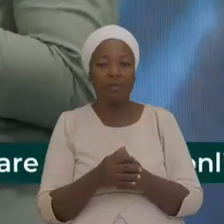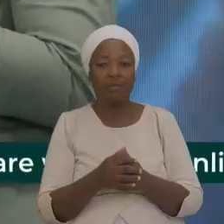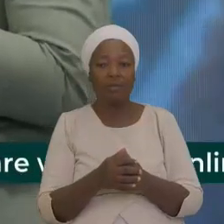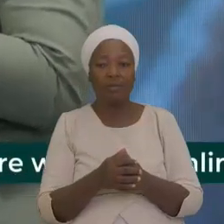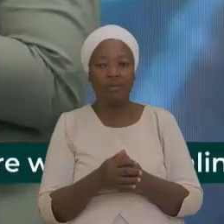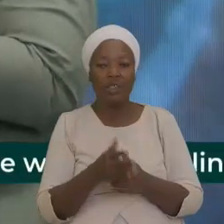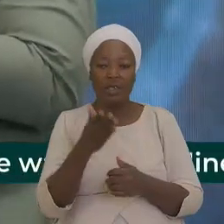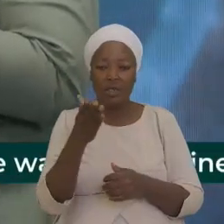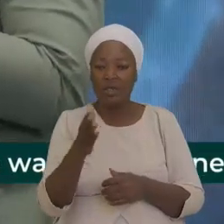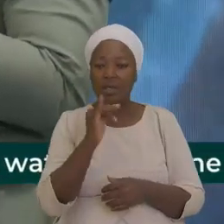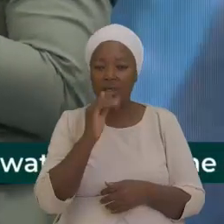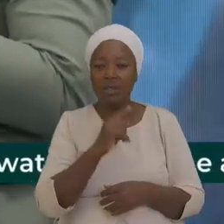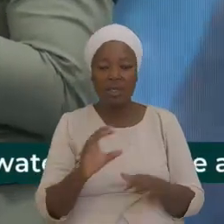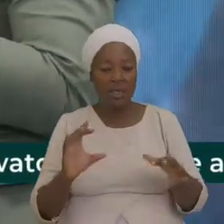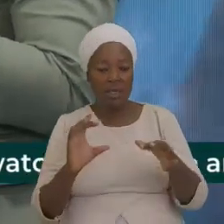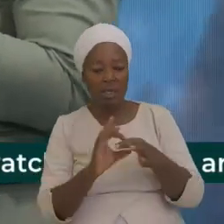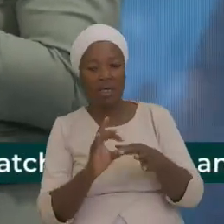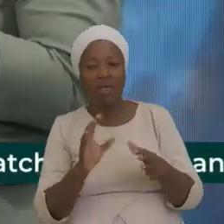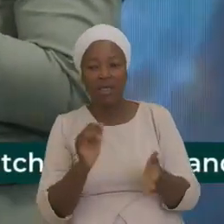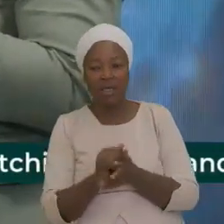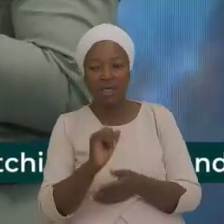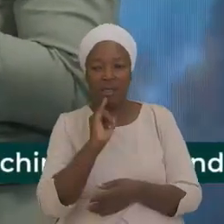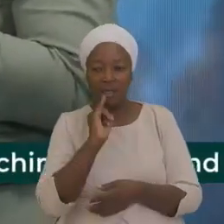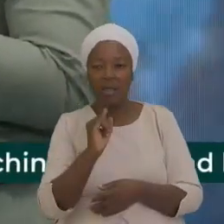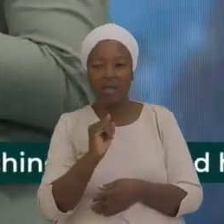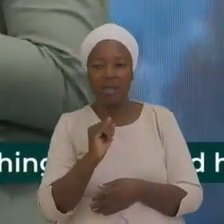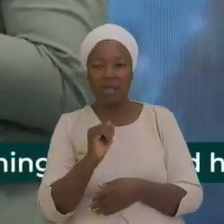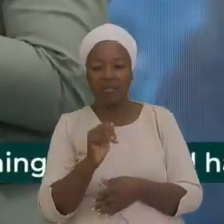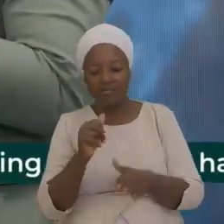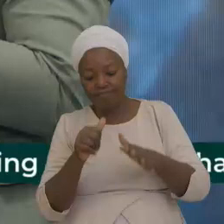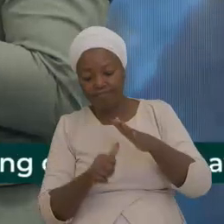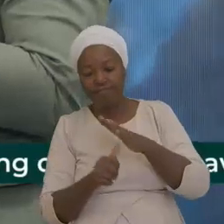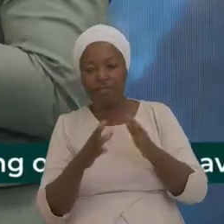there is a link that is below the screen.